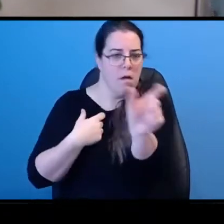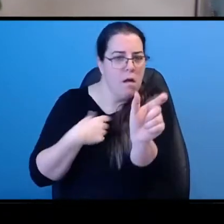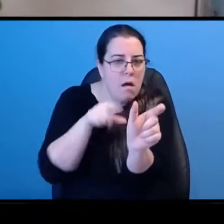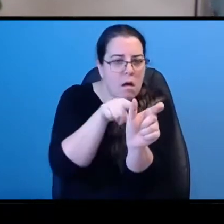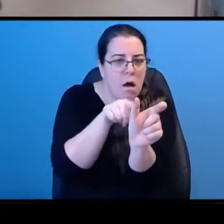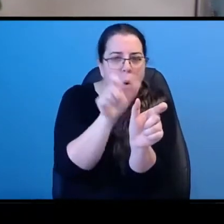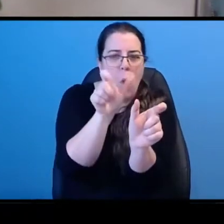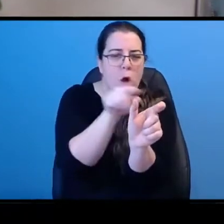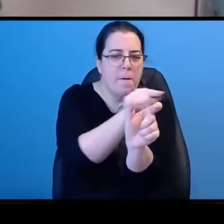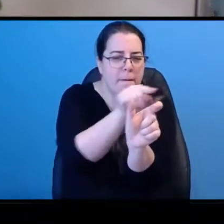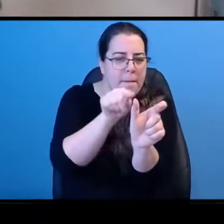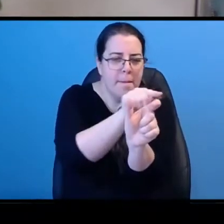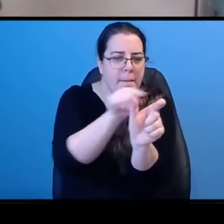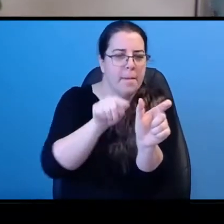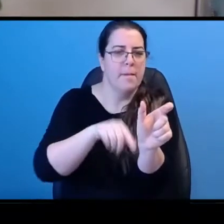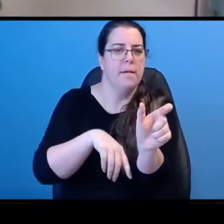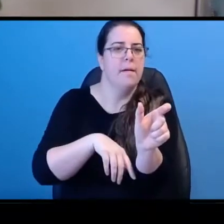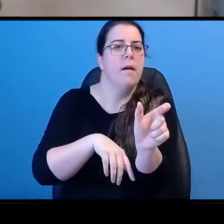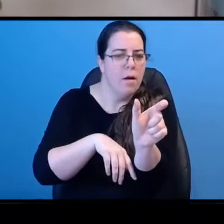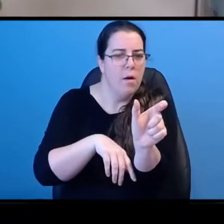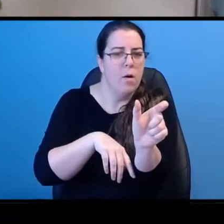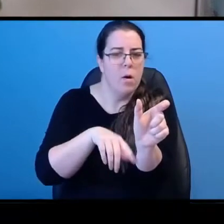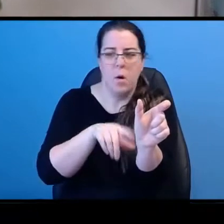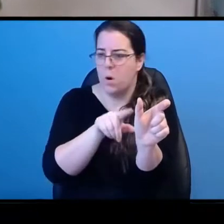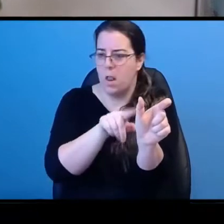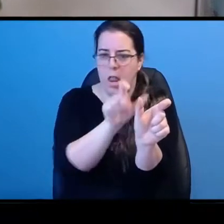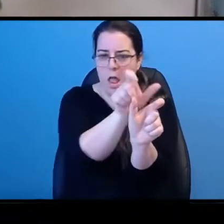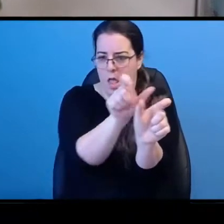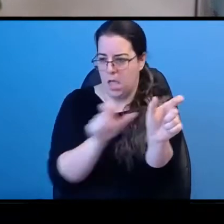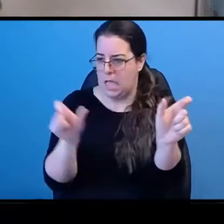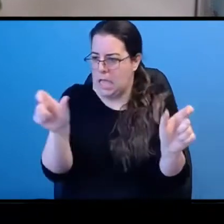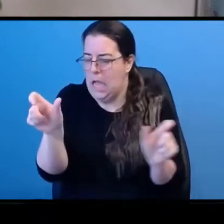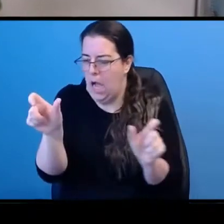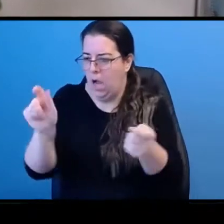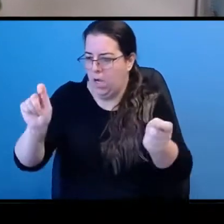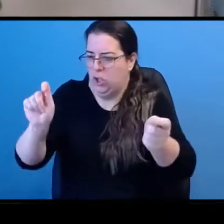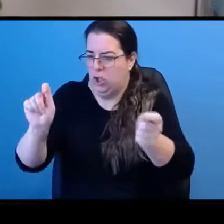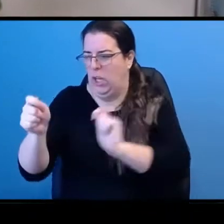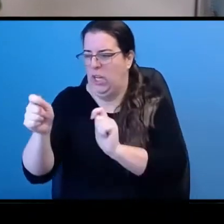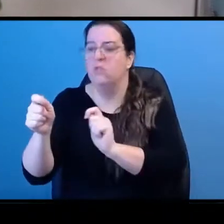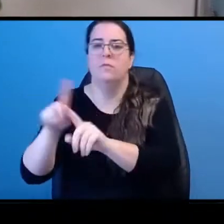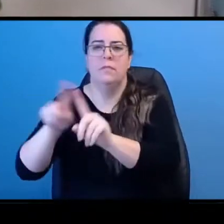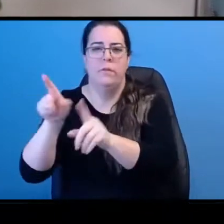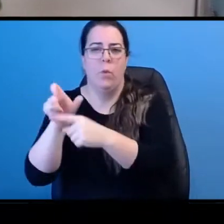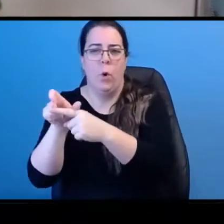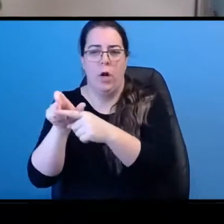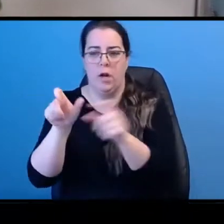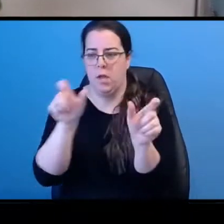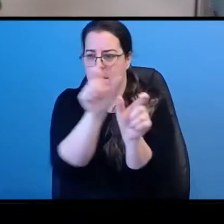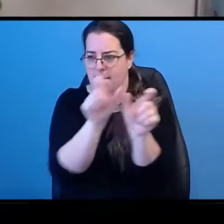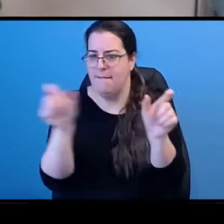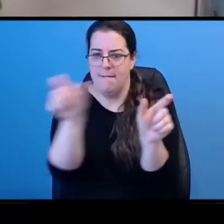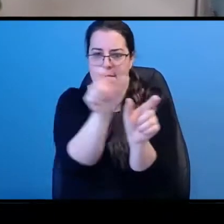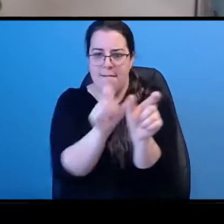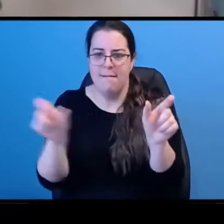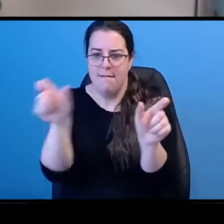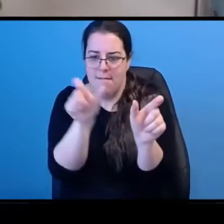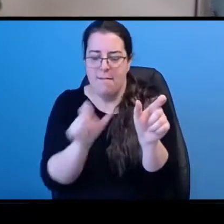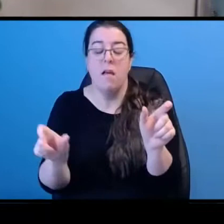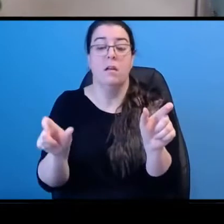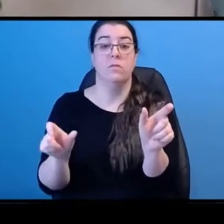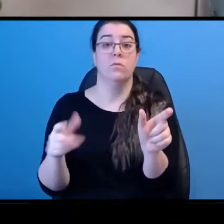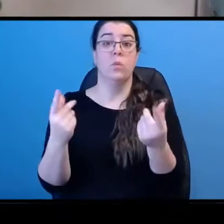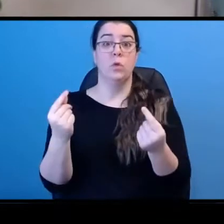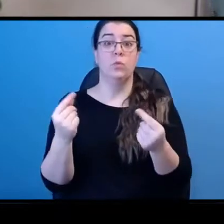copy that word and I'll put it right in, and I'll find a way so that I can include it. And as I go, I'll delete the words, and that way I know like, oh,